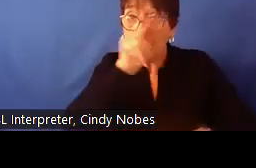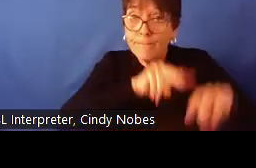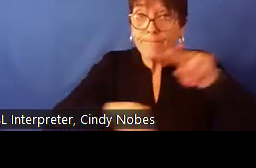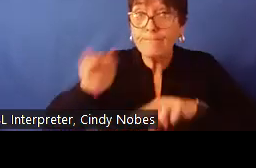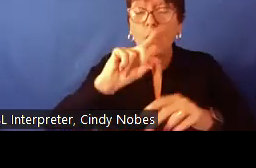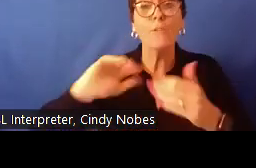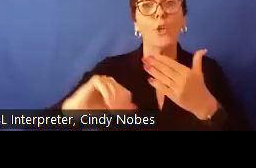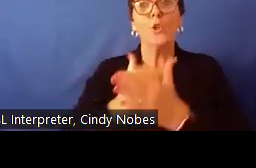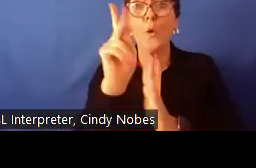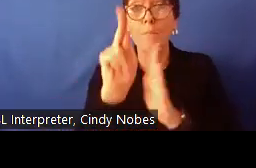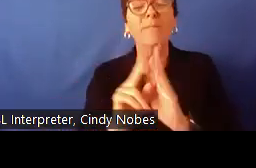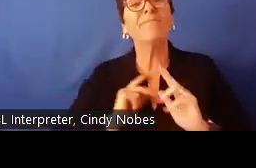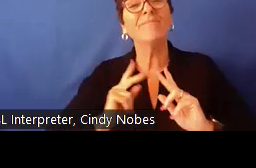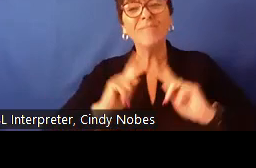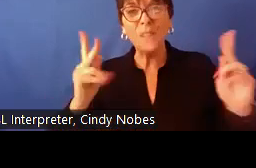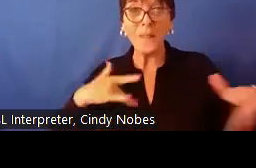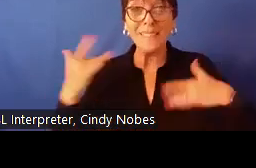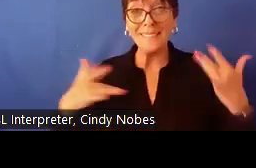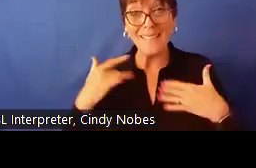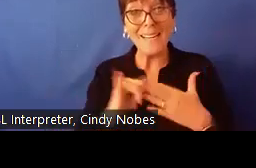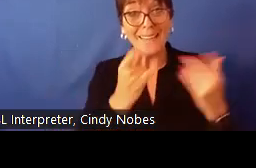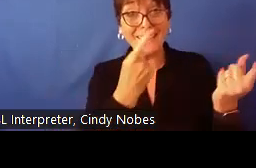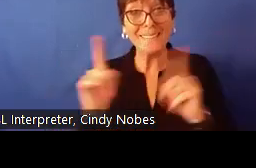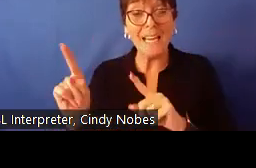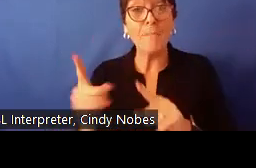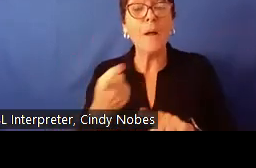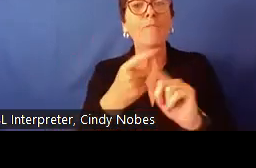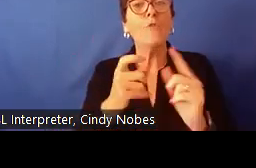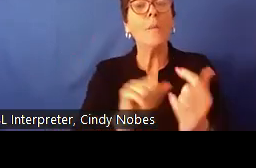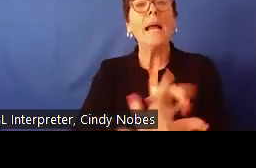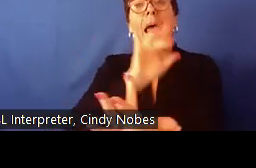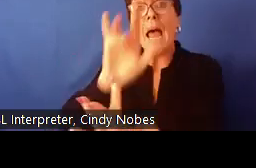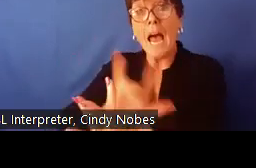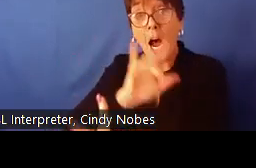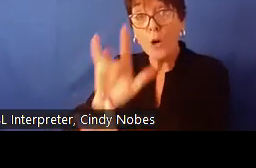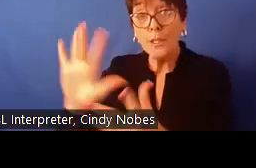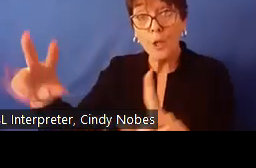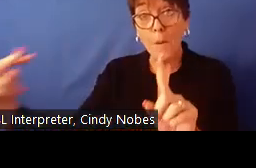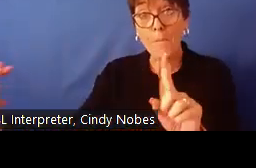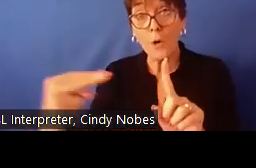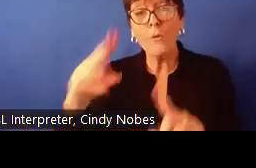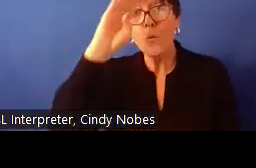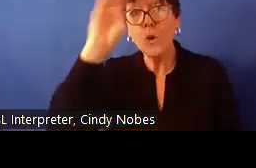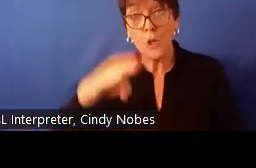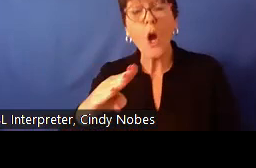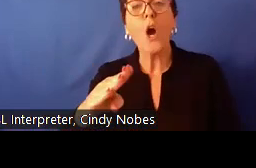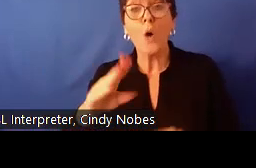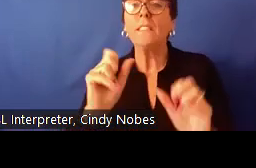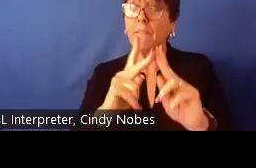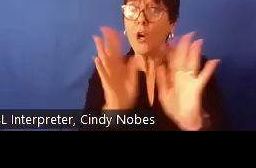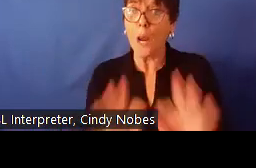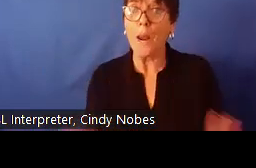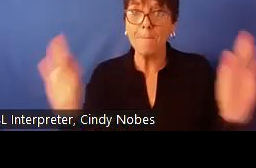new policy, and very excited that this is occurring. And from an outreach perspective, we know this is a very